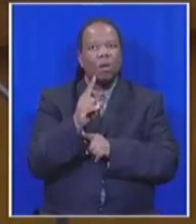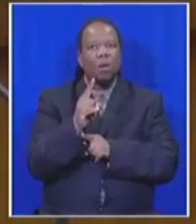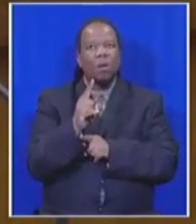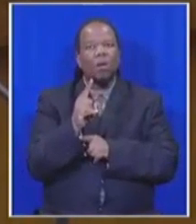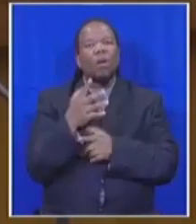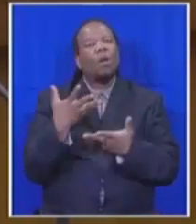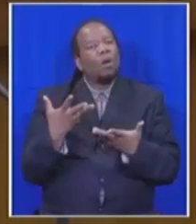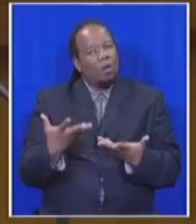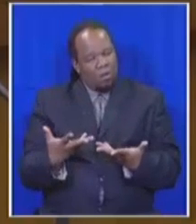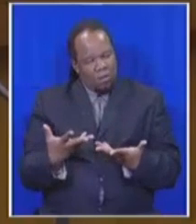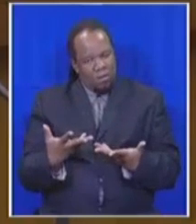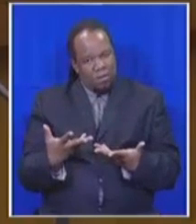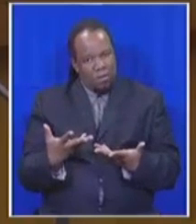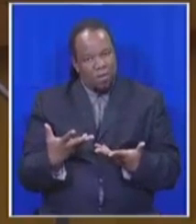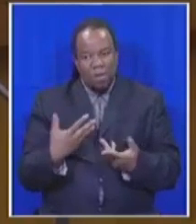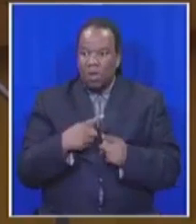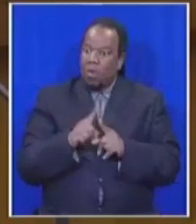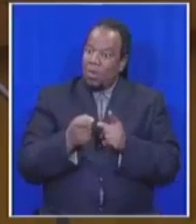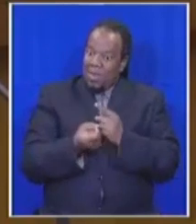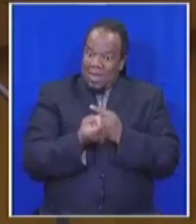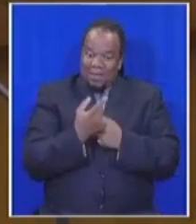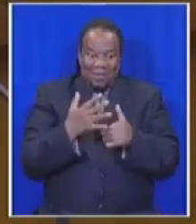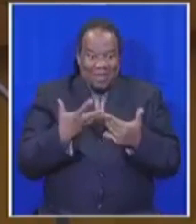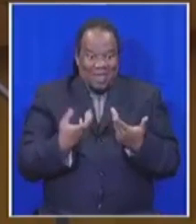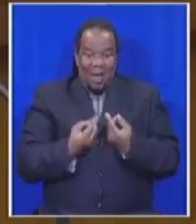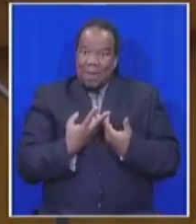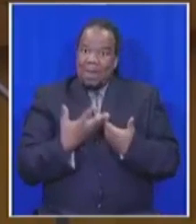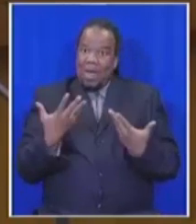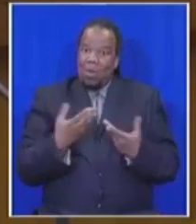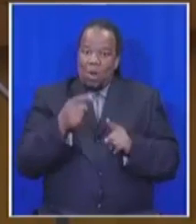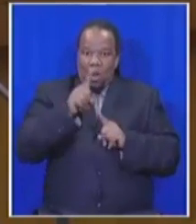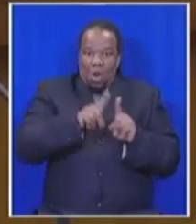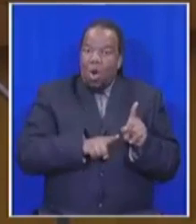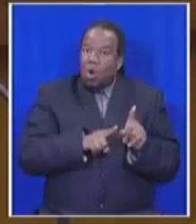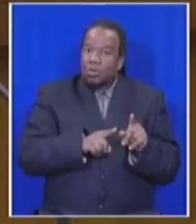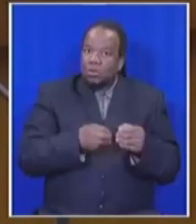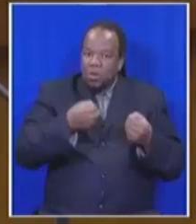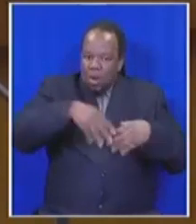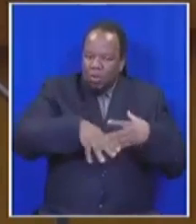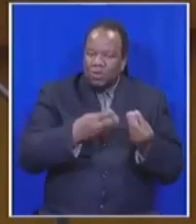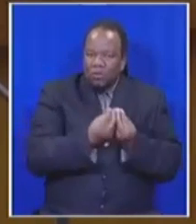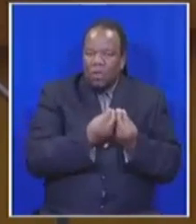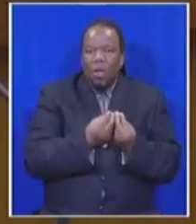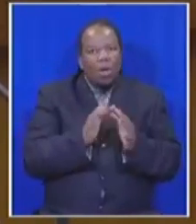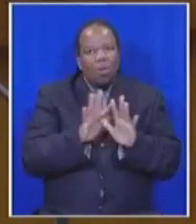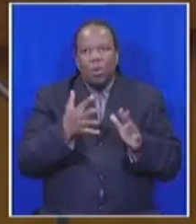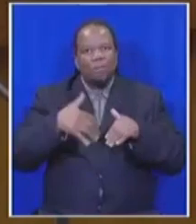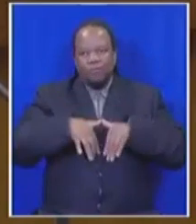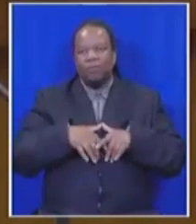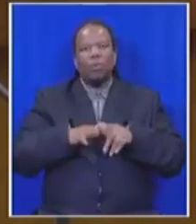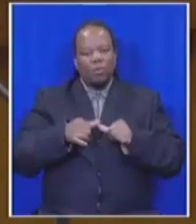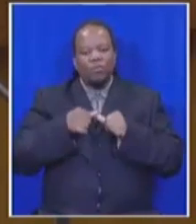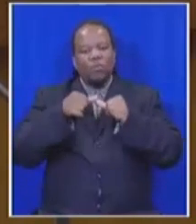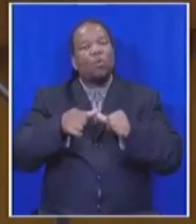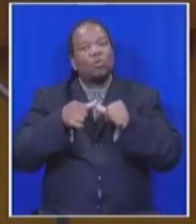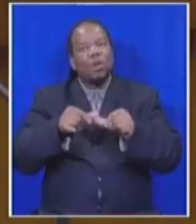current setbacks cannot deter us from reaching our strategic objective. We will be able to regain our losses